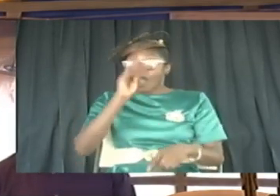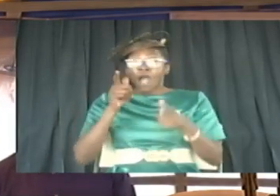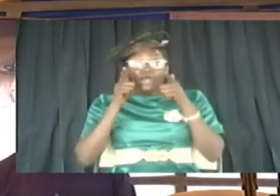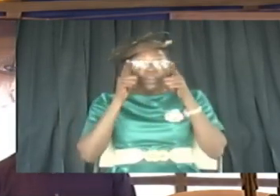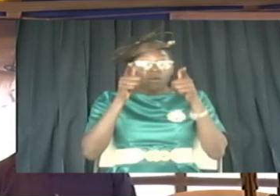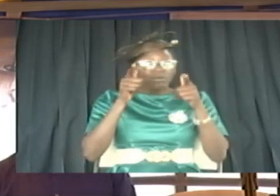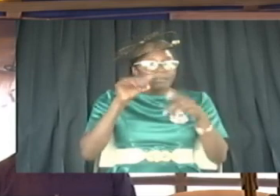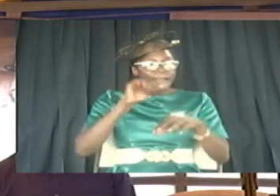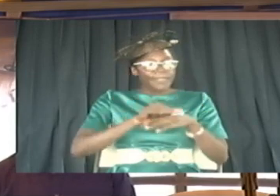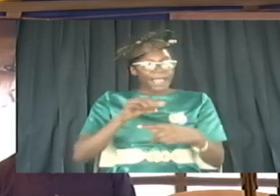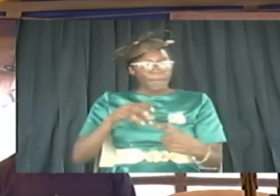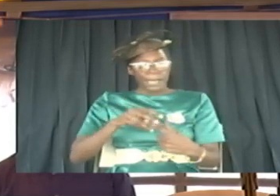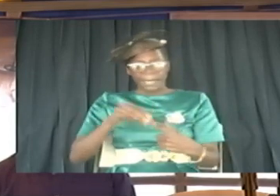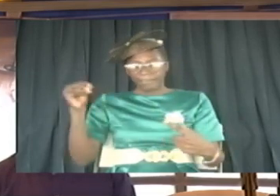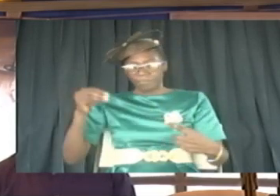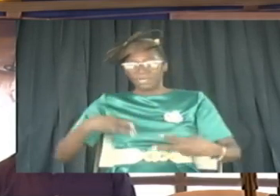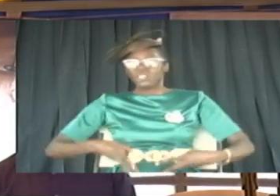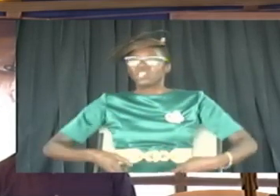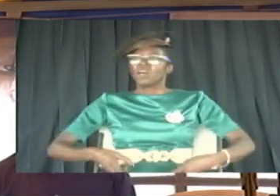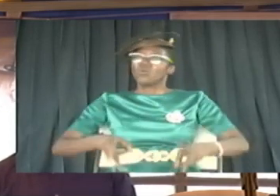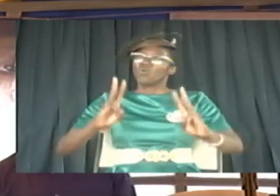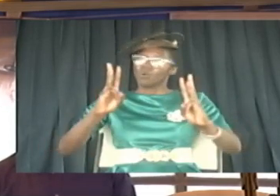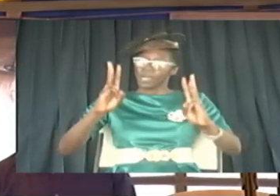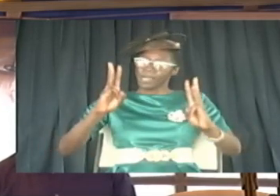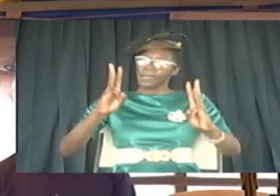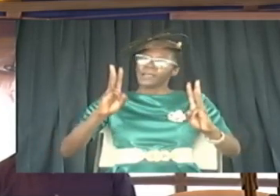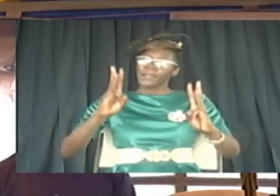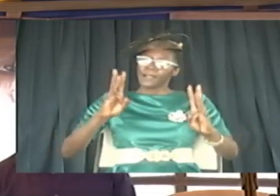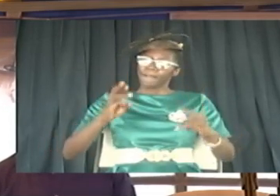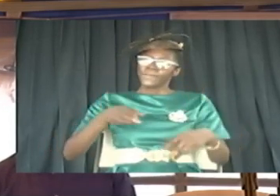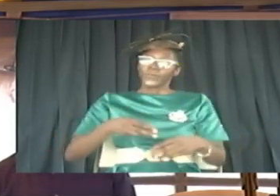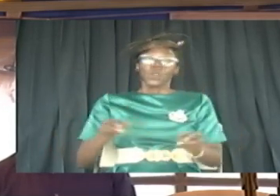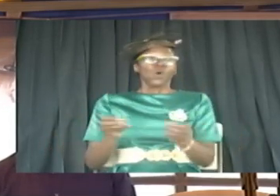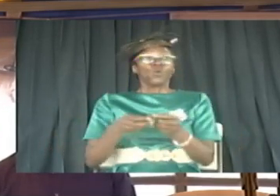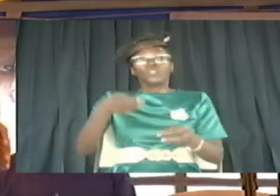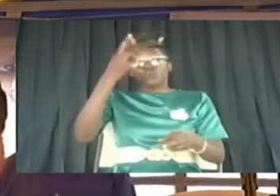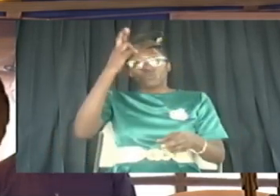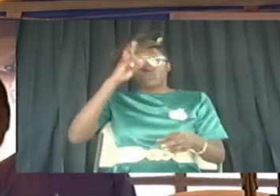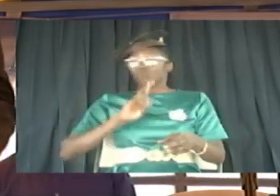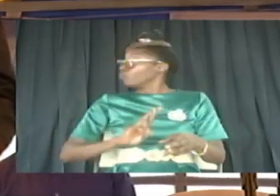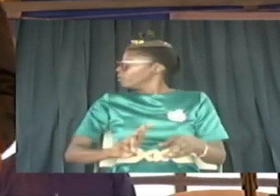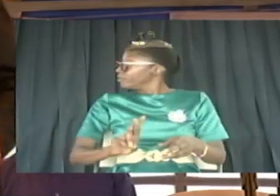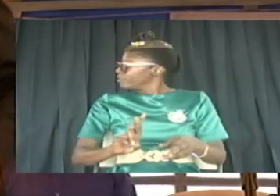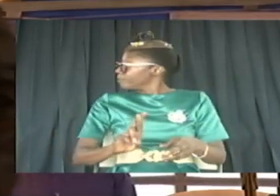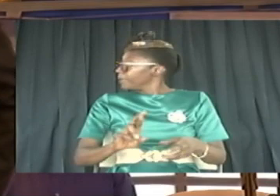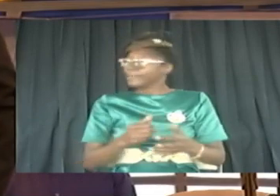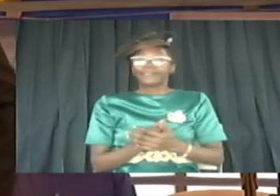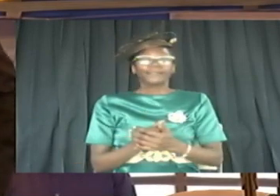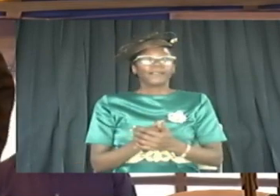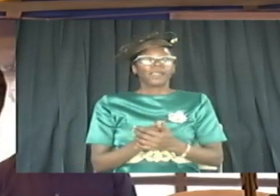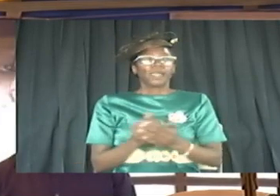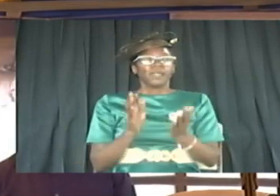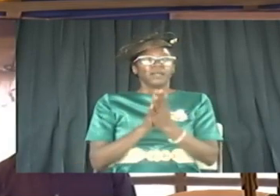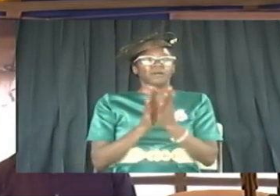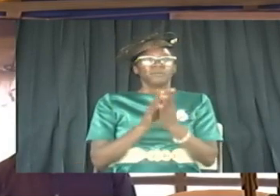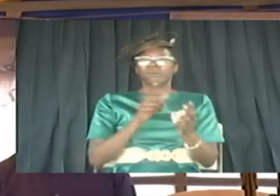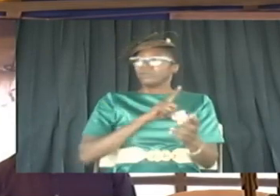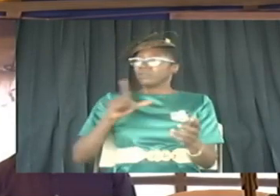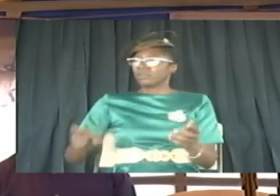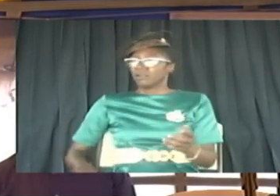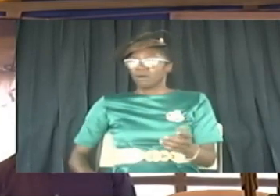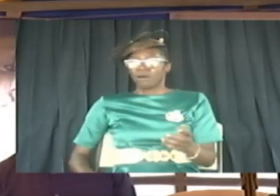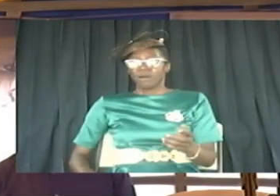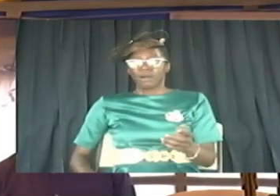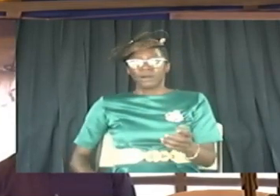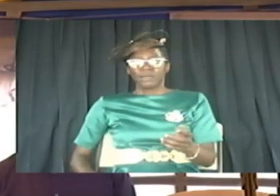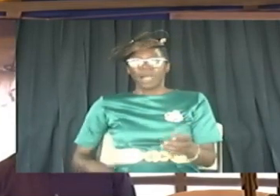way and with a very special eye. Somebody praise the Lord. And so he made a very